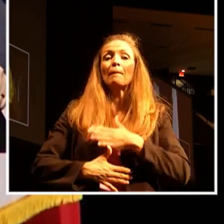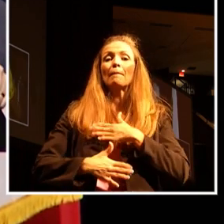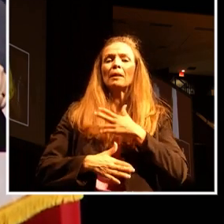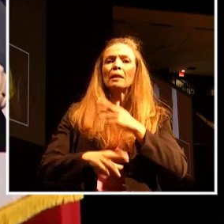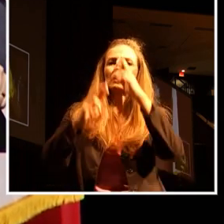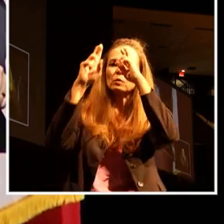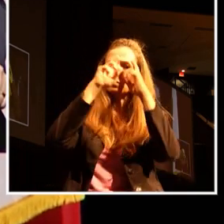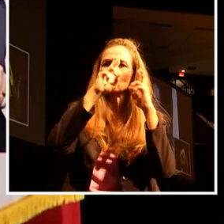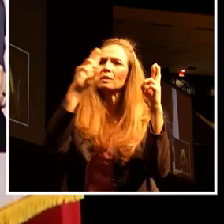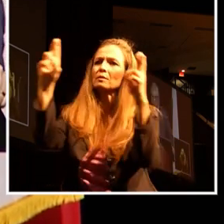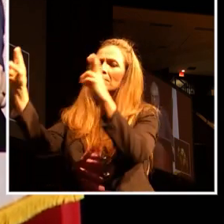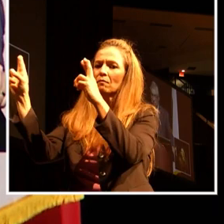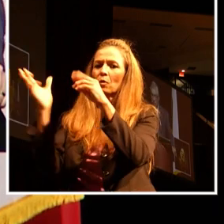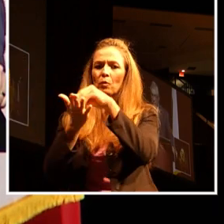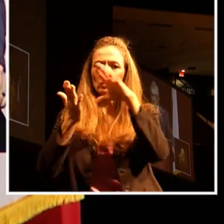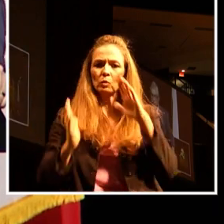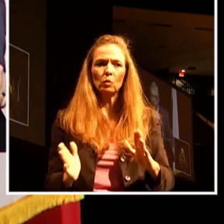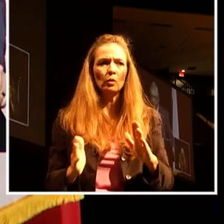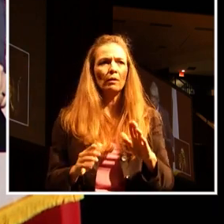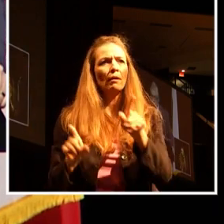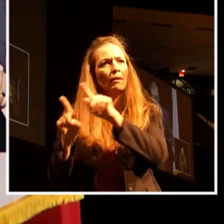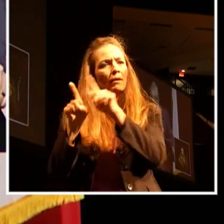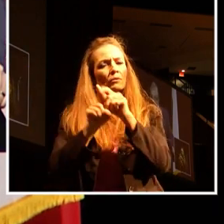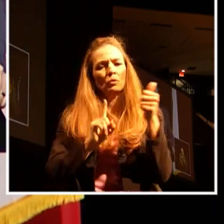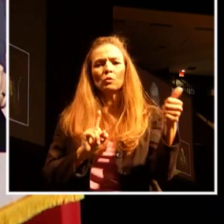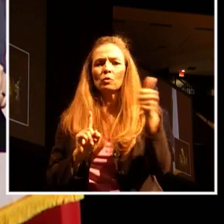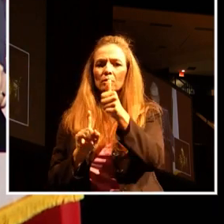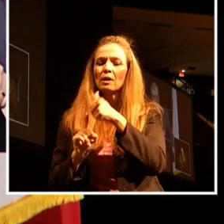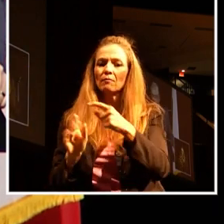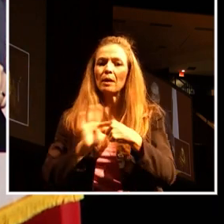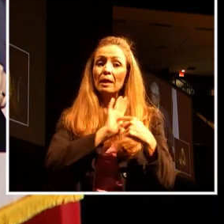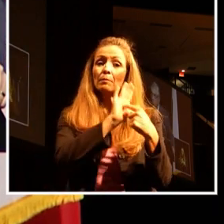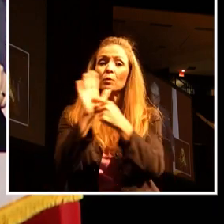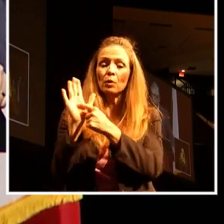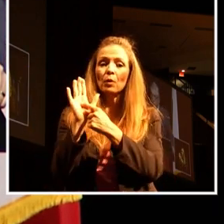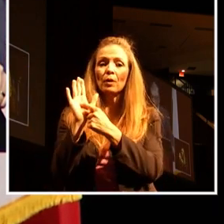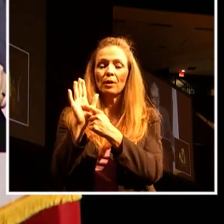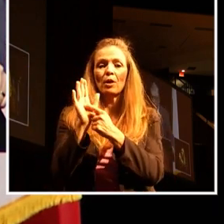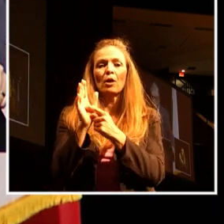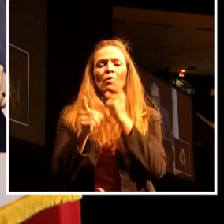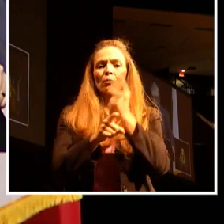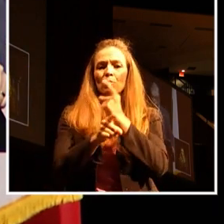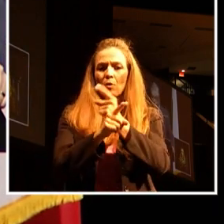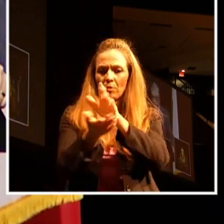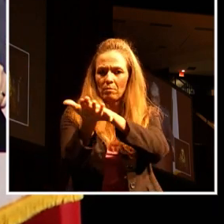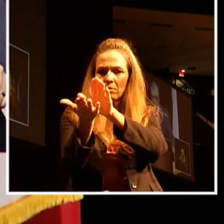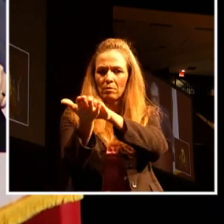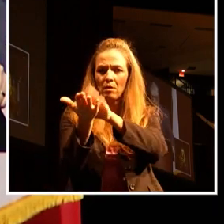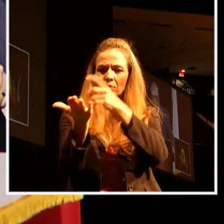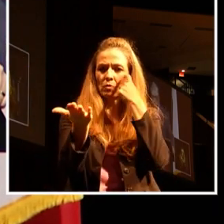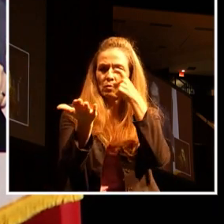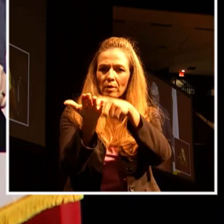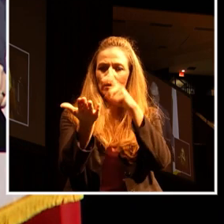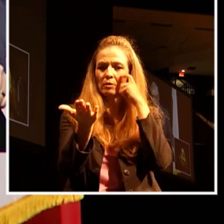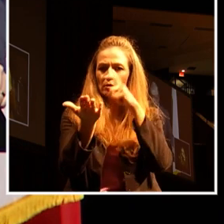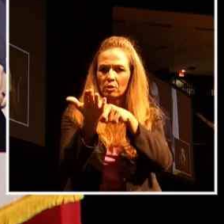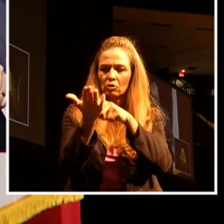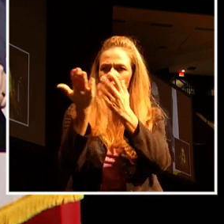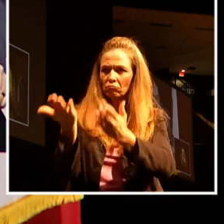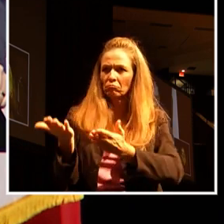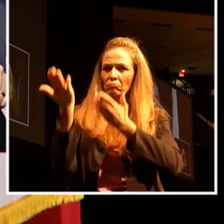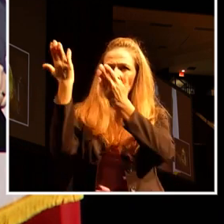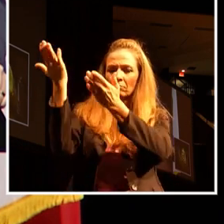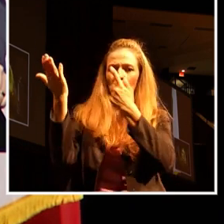Please be respectful of these students and yourselves by displaying the appropriate applause and recognition due the